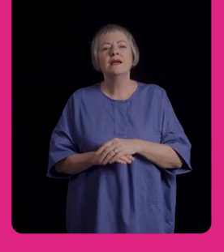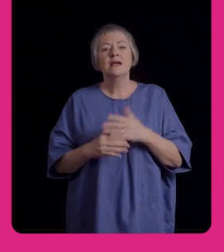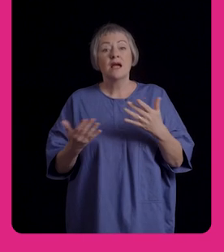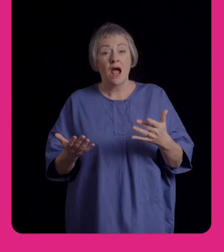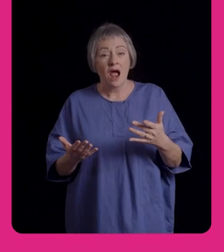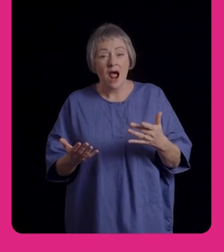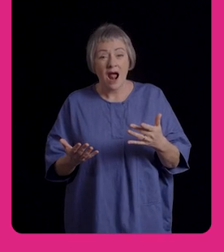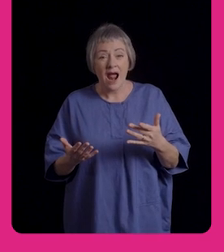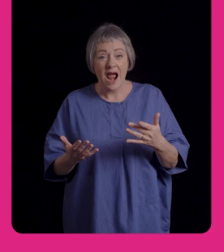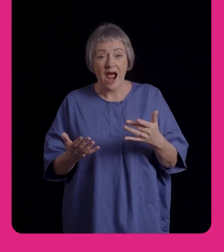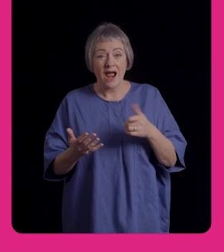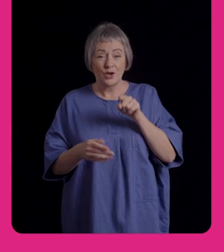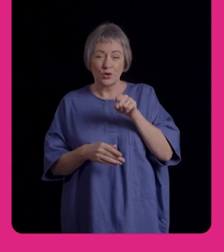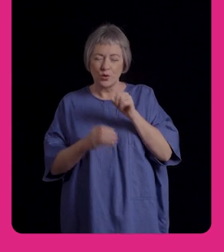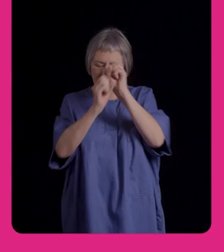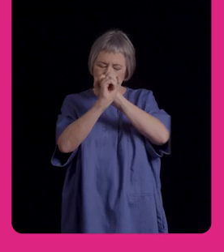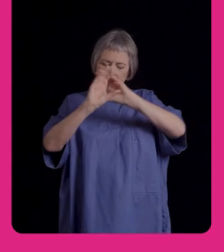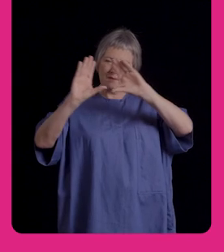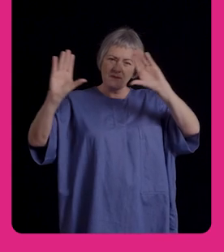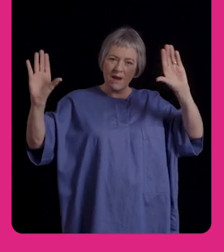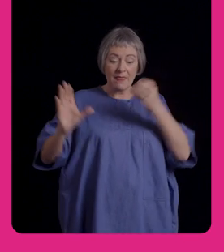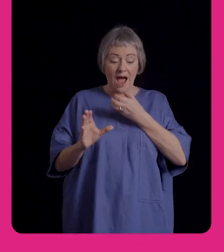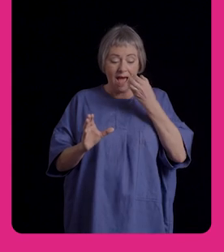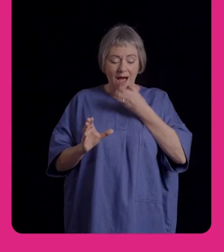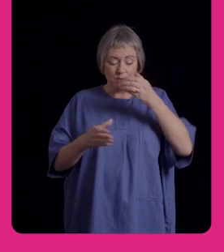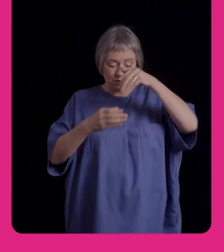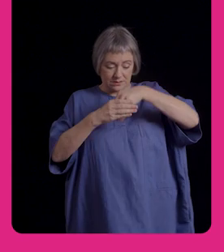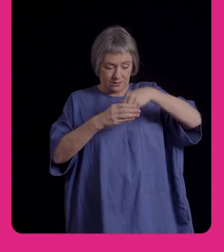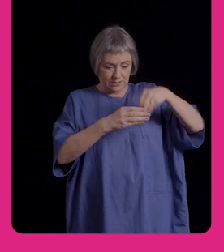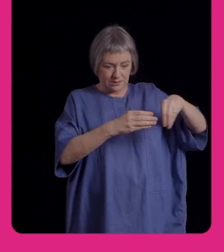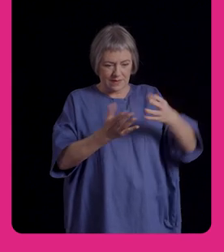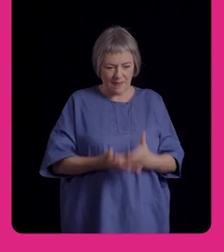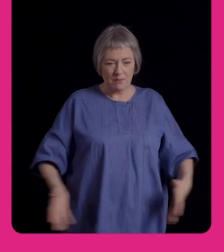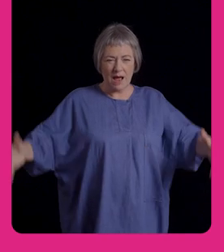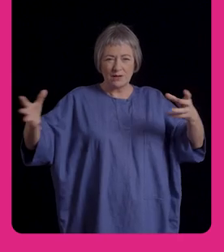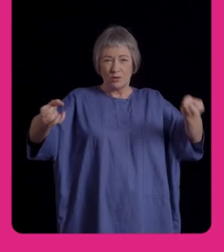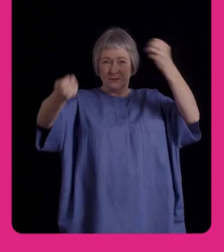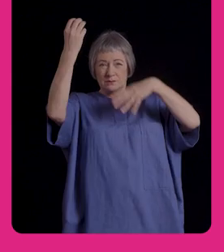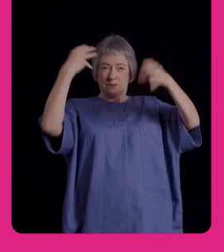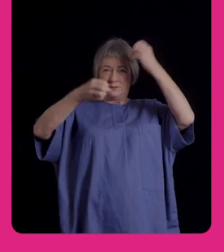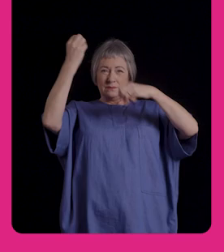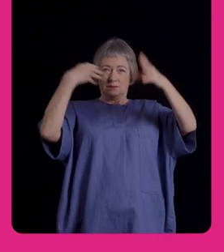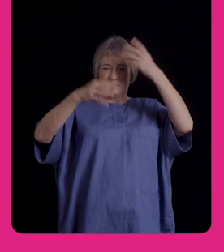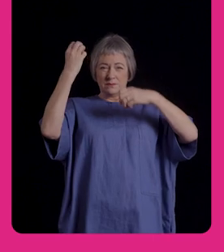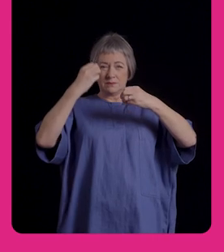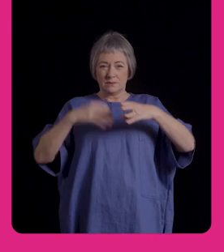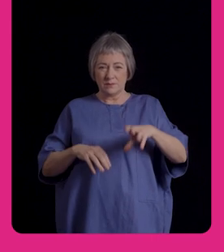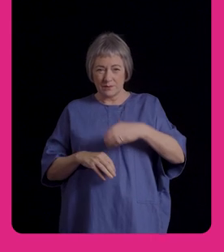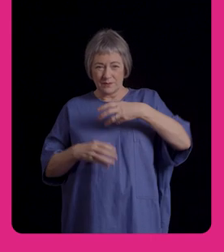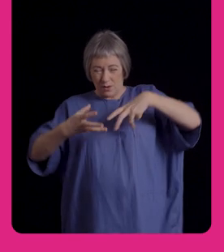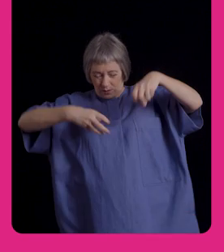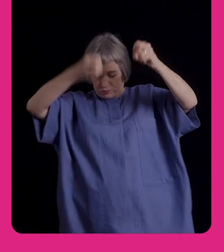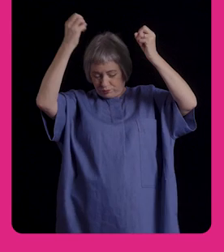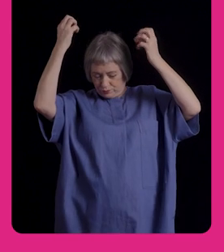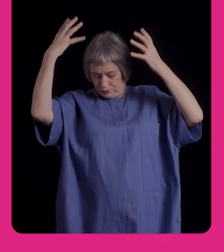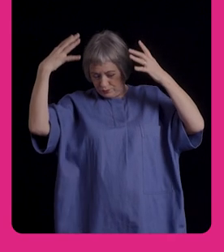like, are you imagining like there are apples in the barrel? You're like putting the apples over the top of yourself. Yeah, there are apples in the barrel. I'm pulling them over the